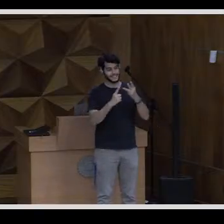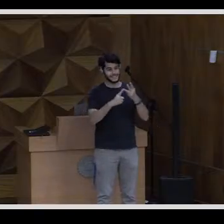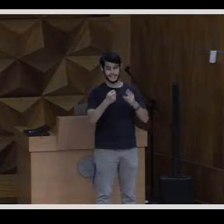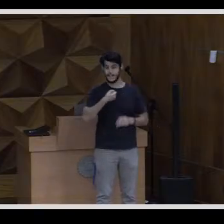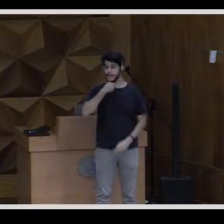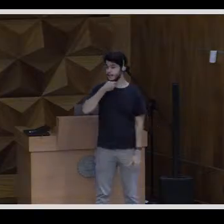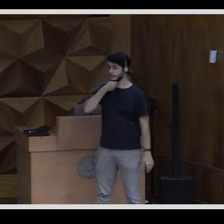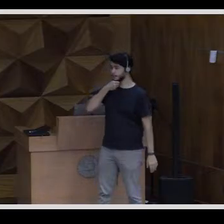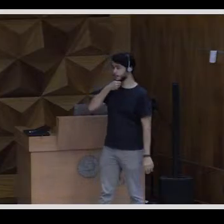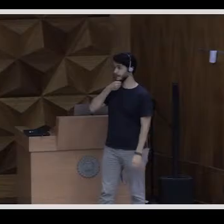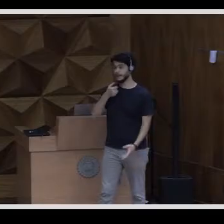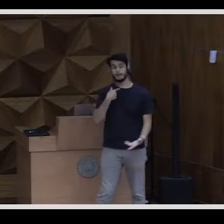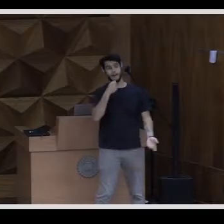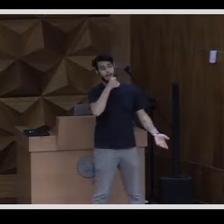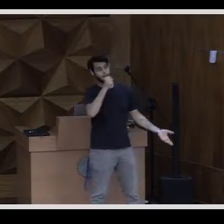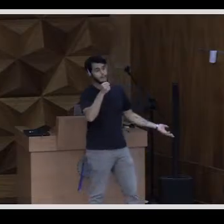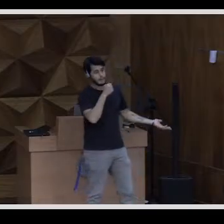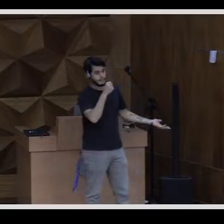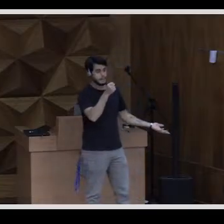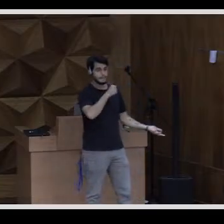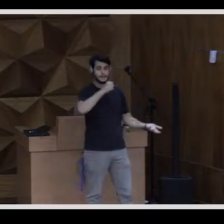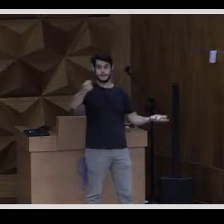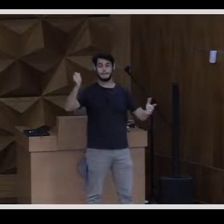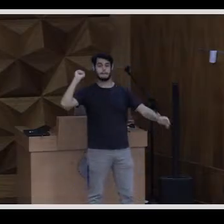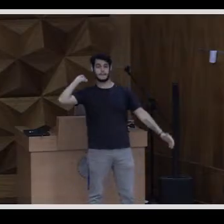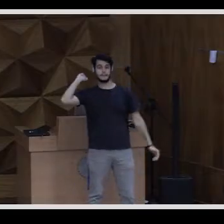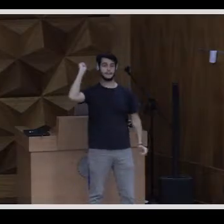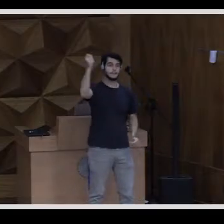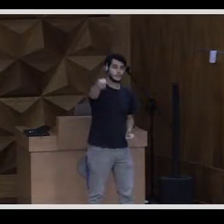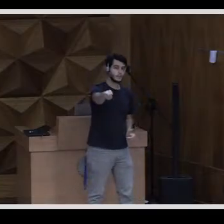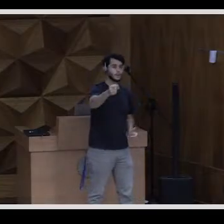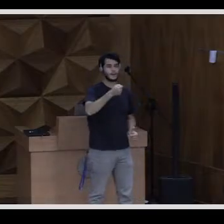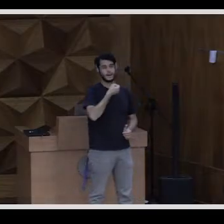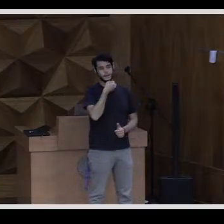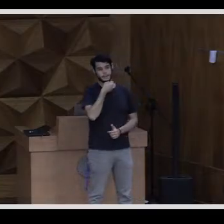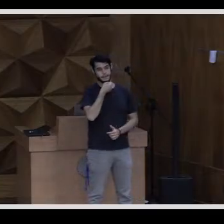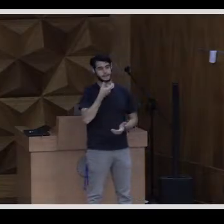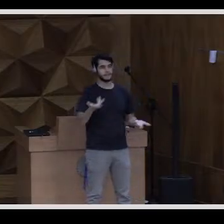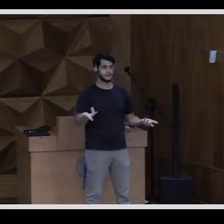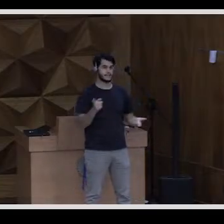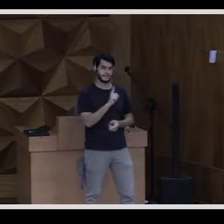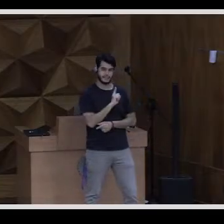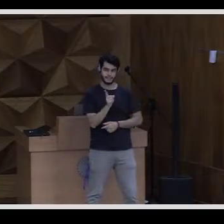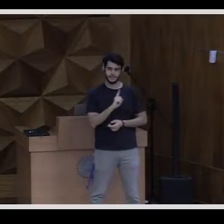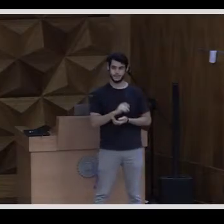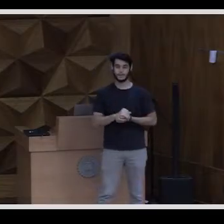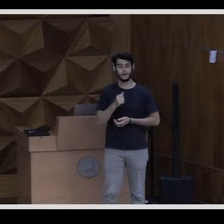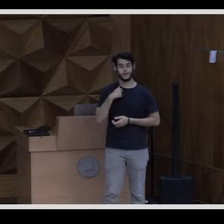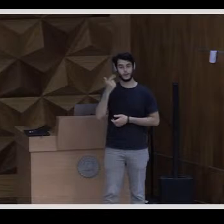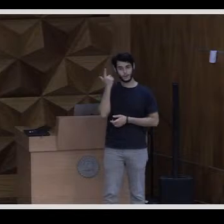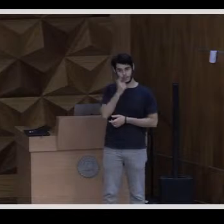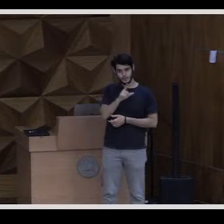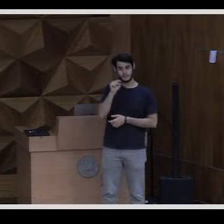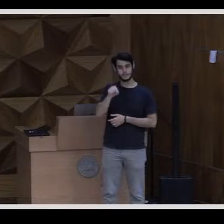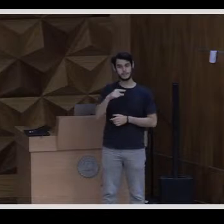and throw the microphone at anybody. So hopefully I can achieve all of those 3 things and get us back on track.